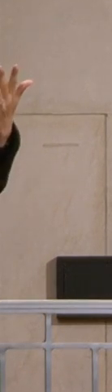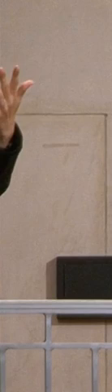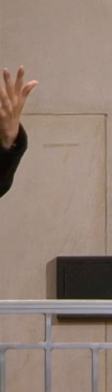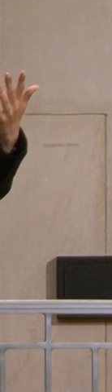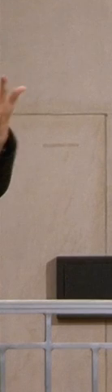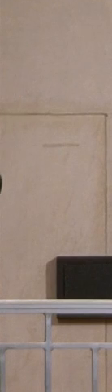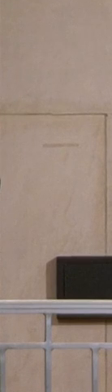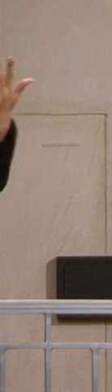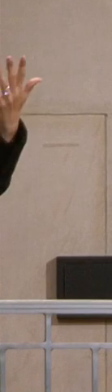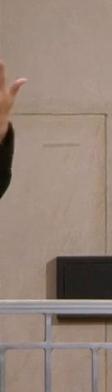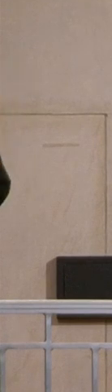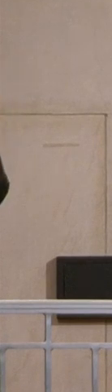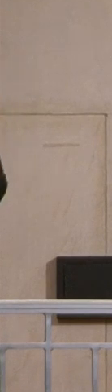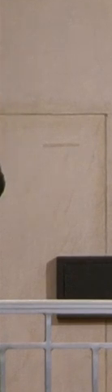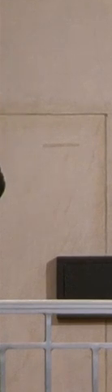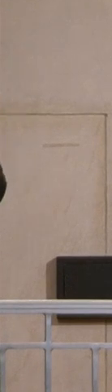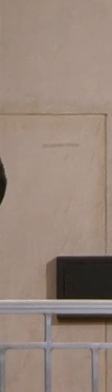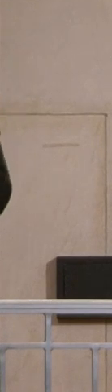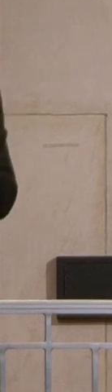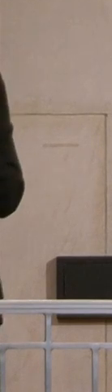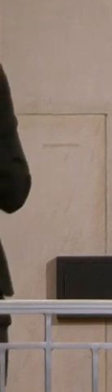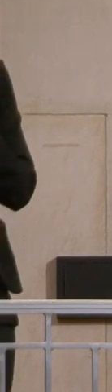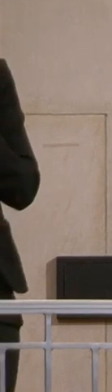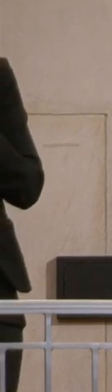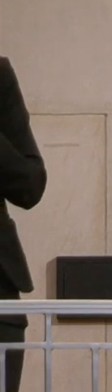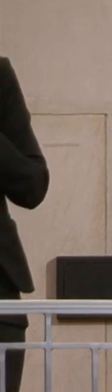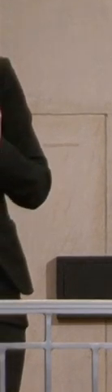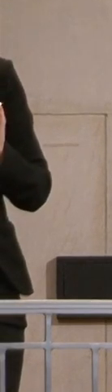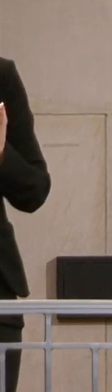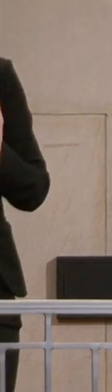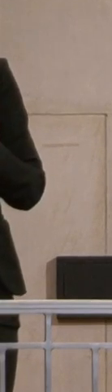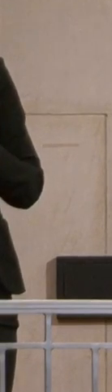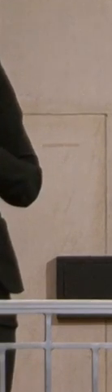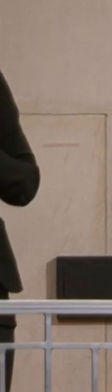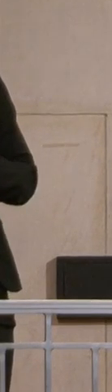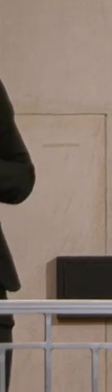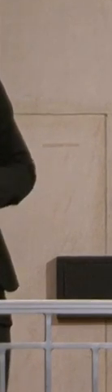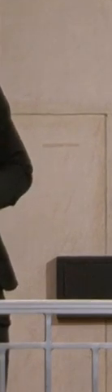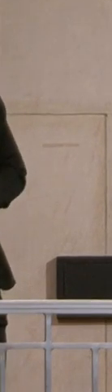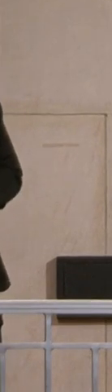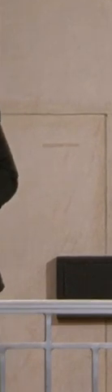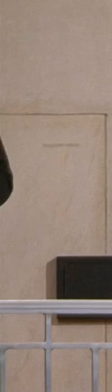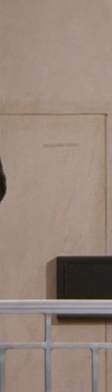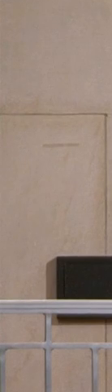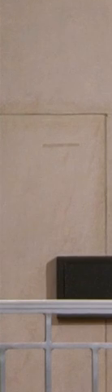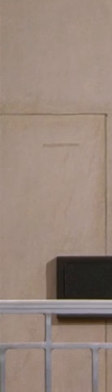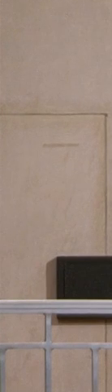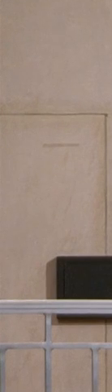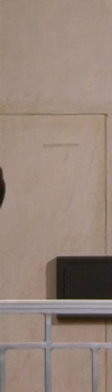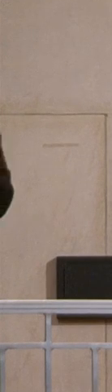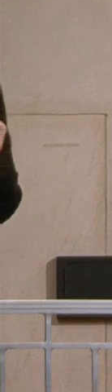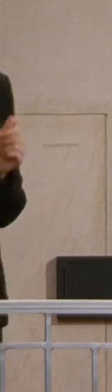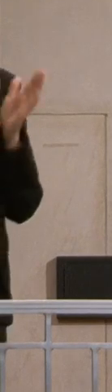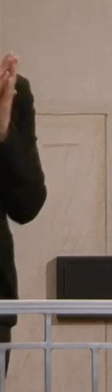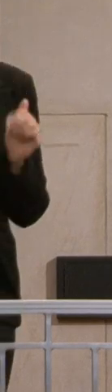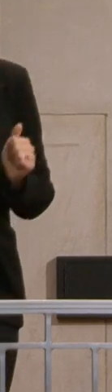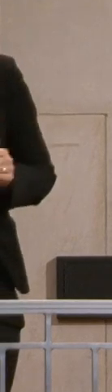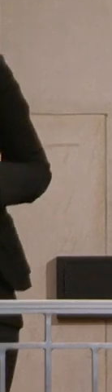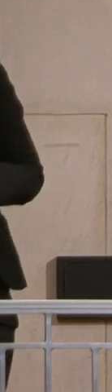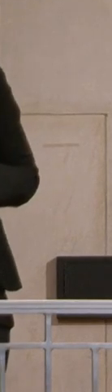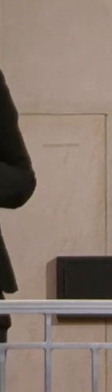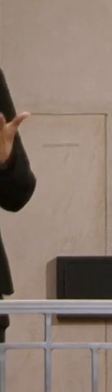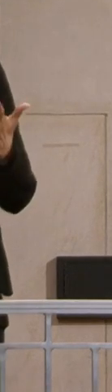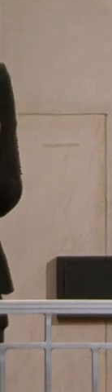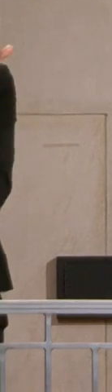gender, gender identity, or sexual orientation. With the repeal of Don't Ask, Don't Tell in 2010,